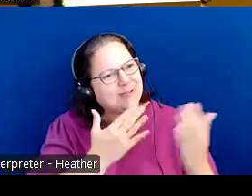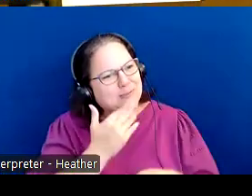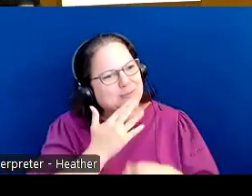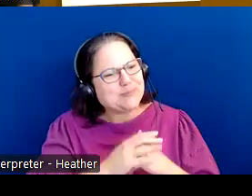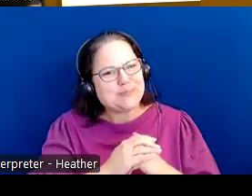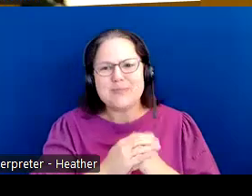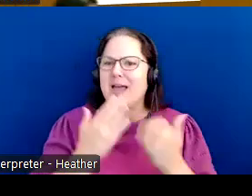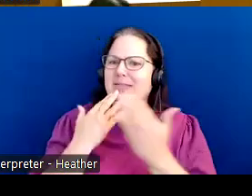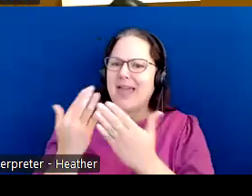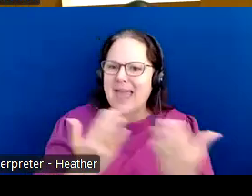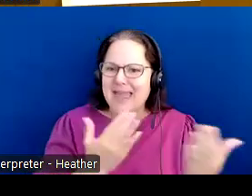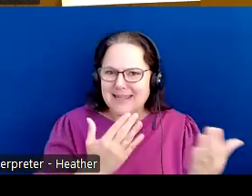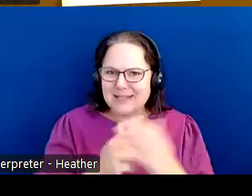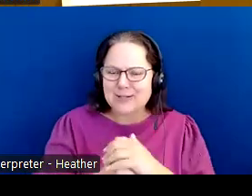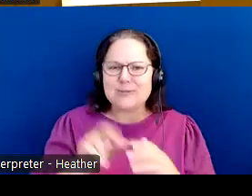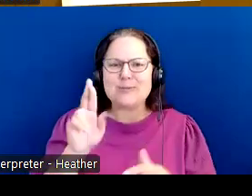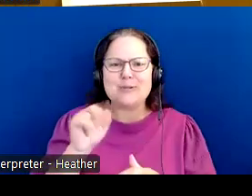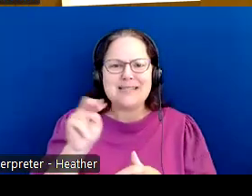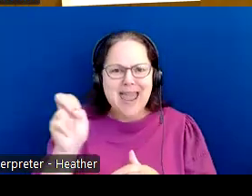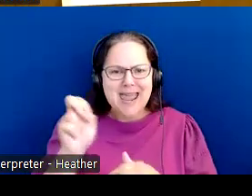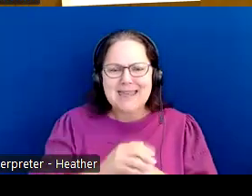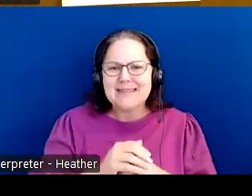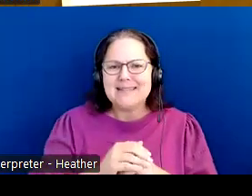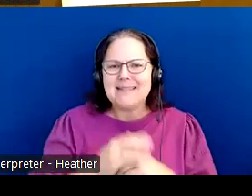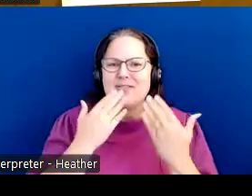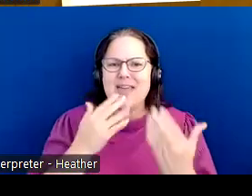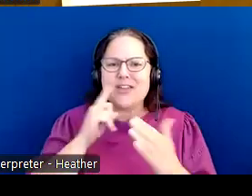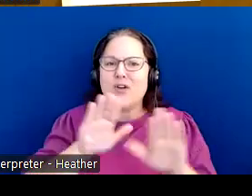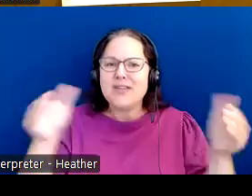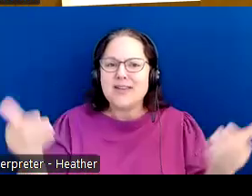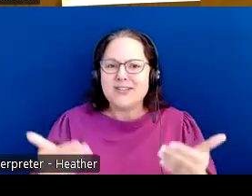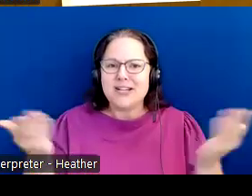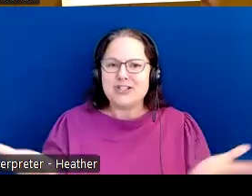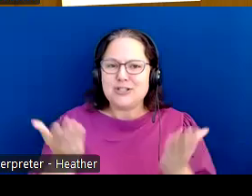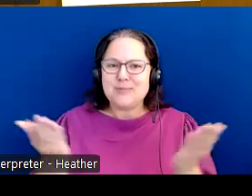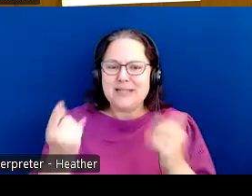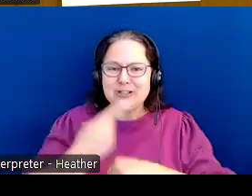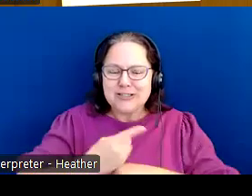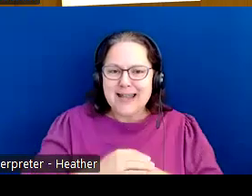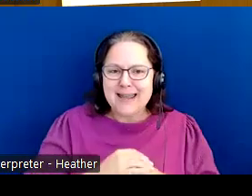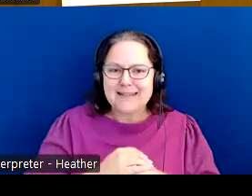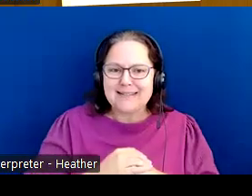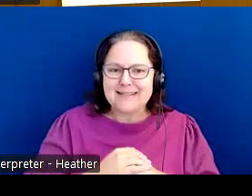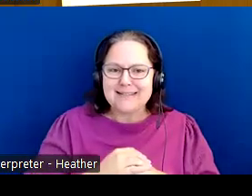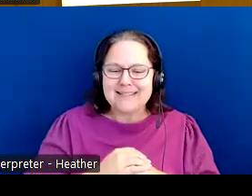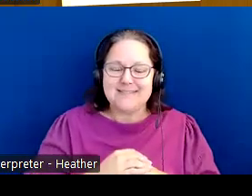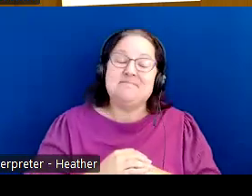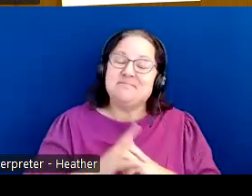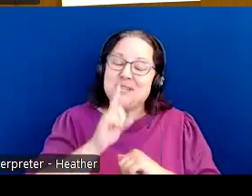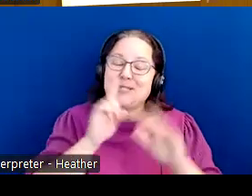Wow, thank you, Renee, and thank you for the invitation to be here. It's been